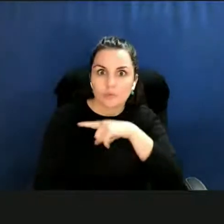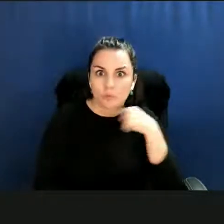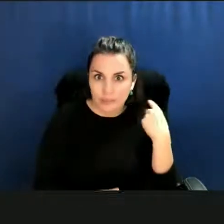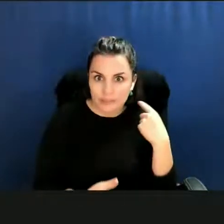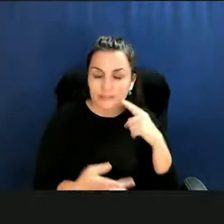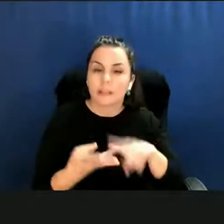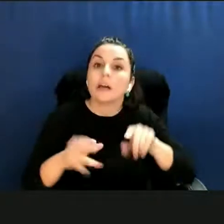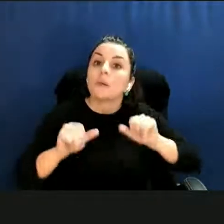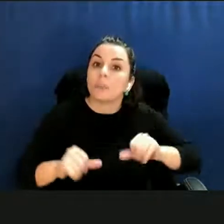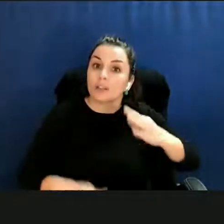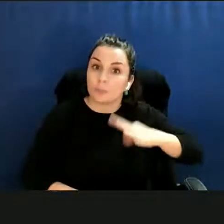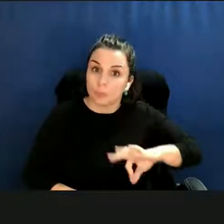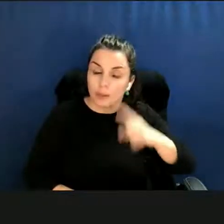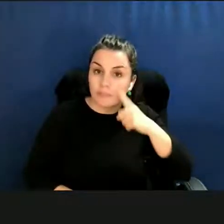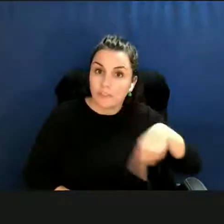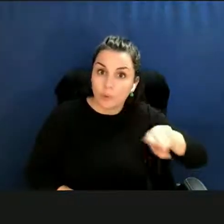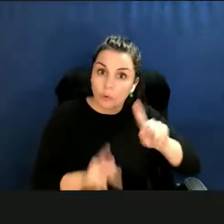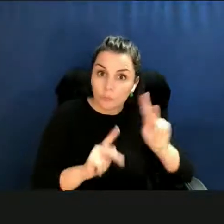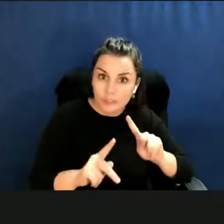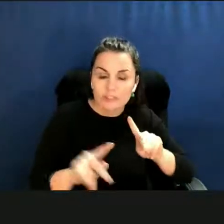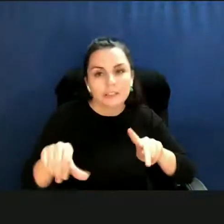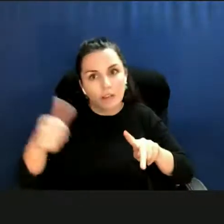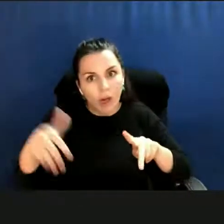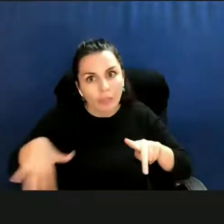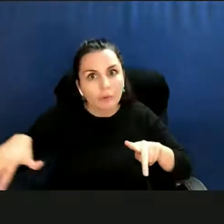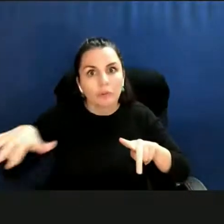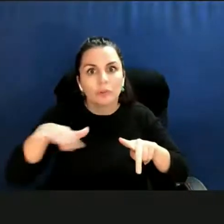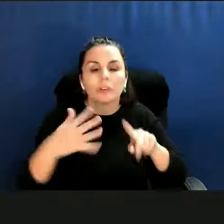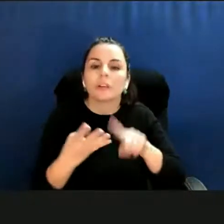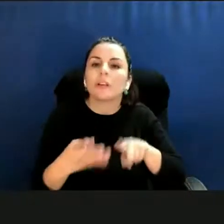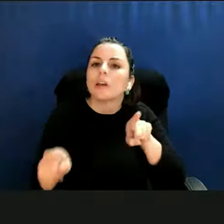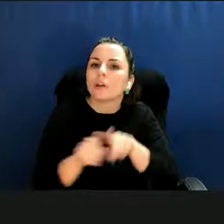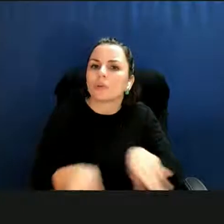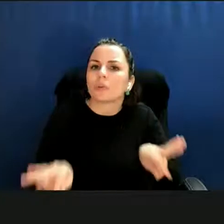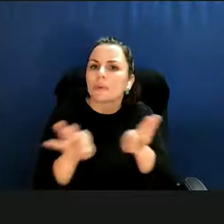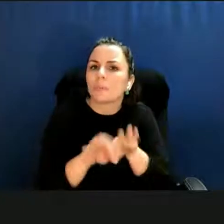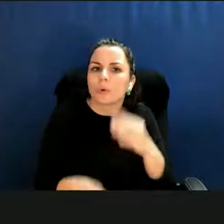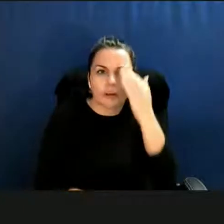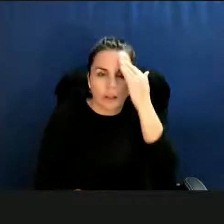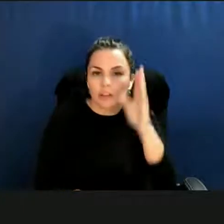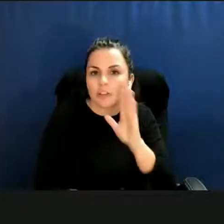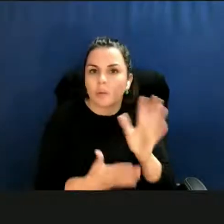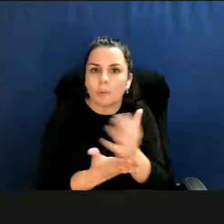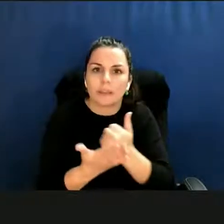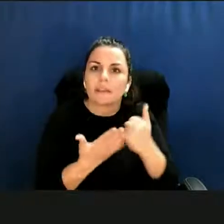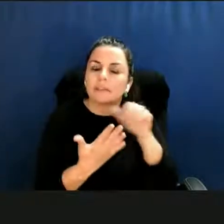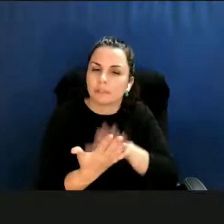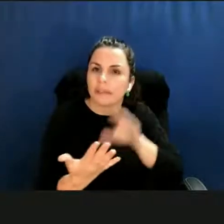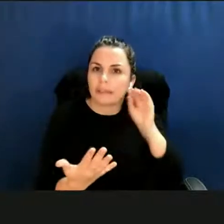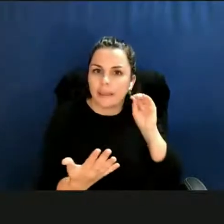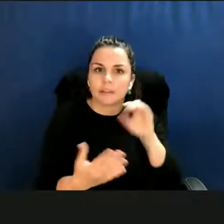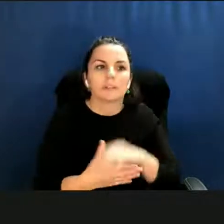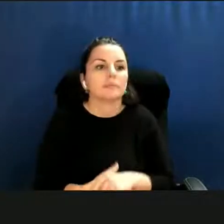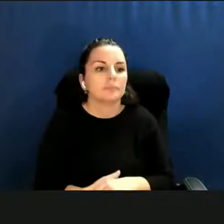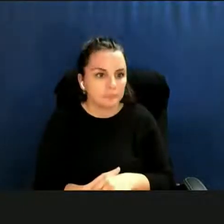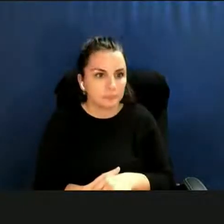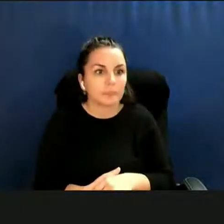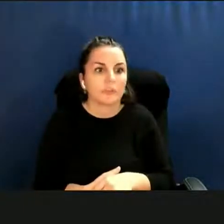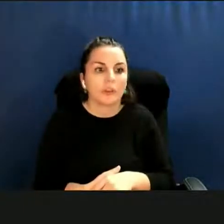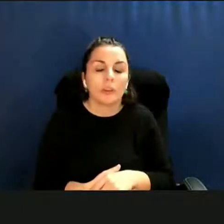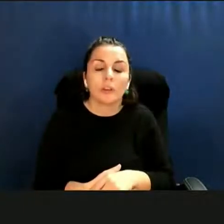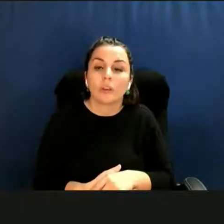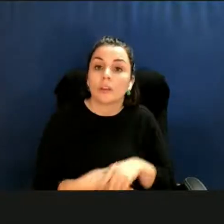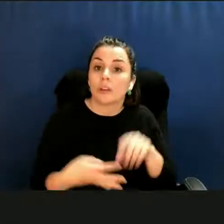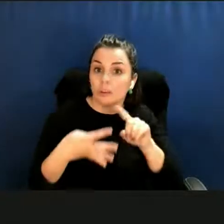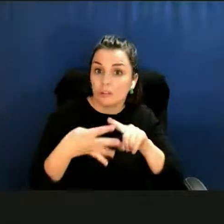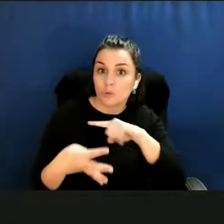to participants and others, and the importance of knowledge to be gained. So in terms of risk, you're going to want to